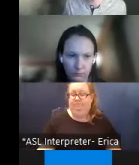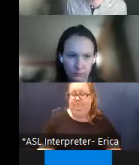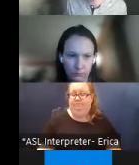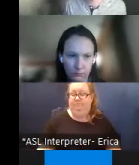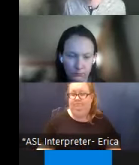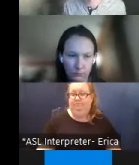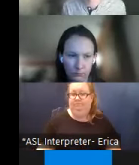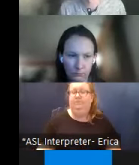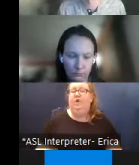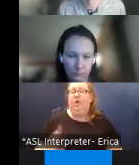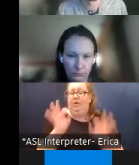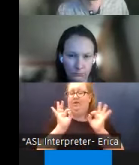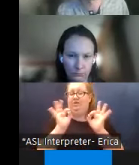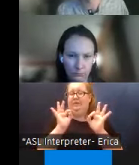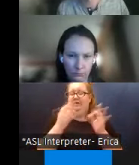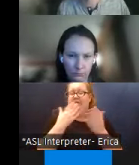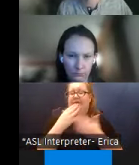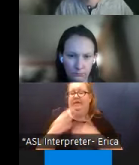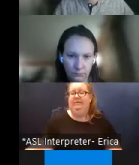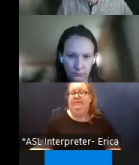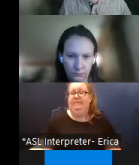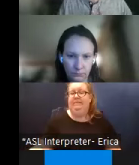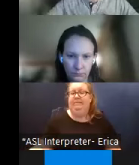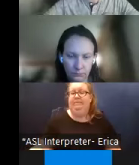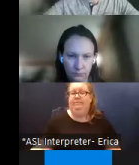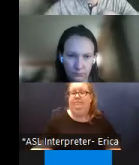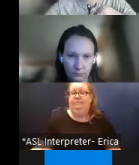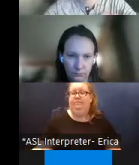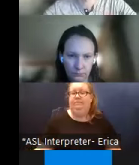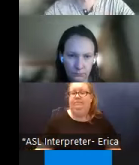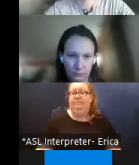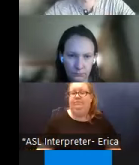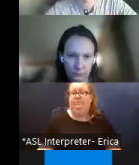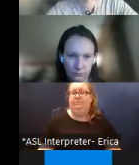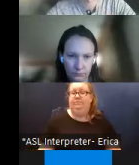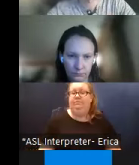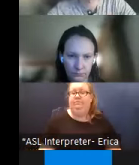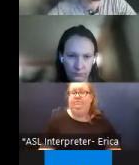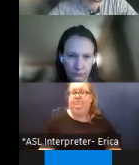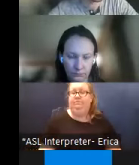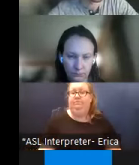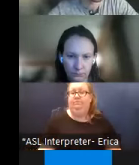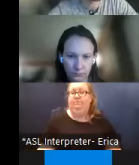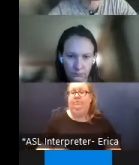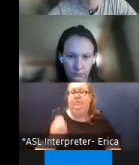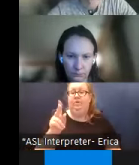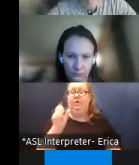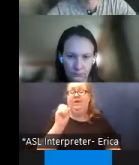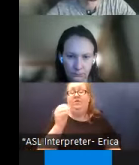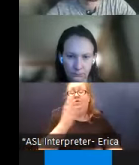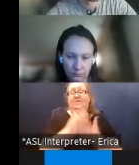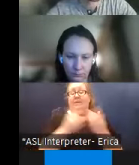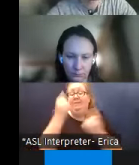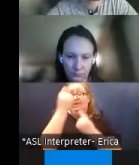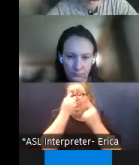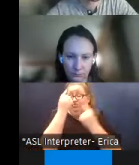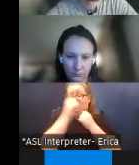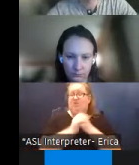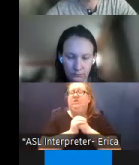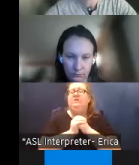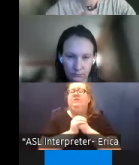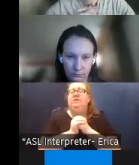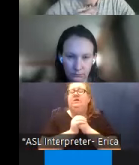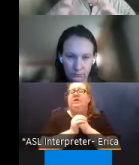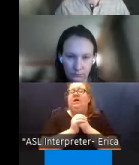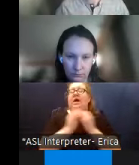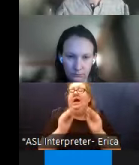Okay, we should be good, thanks. Cool. All right, so some of the considerations here. So obviously